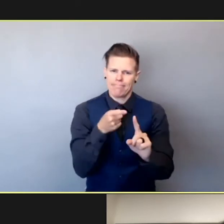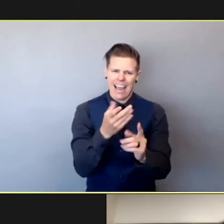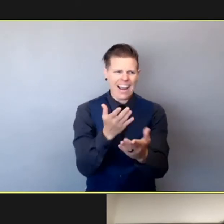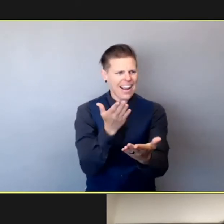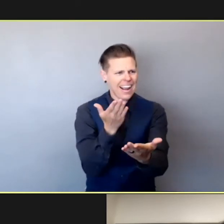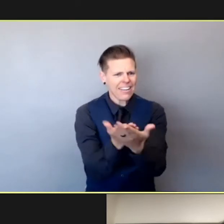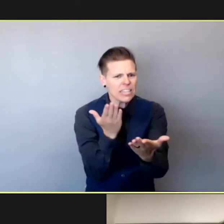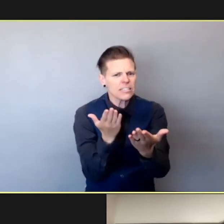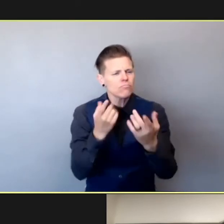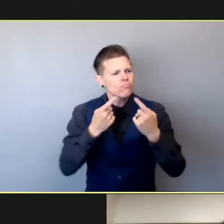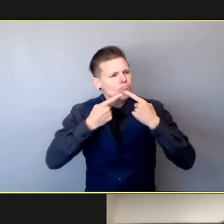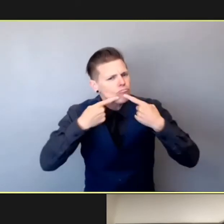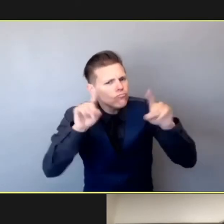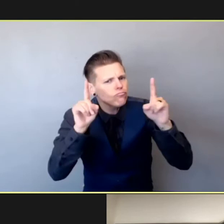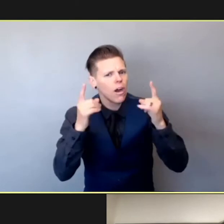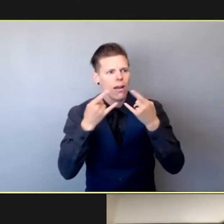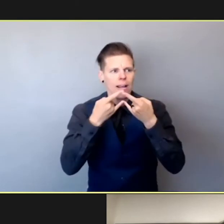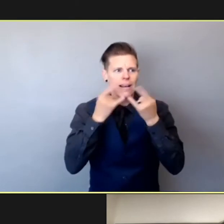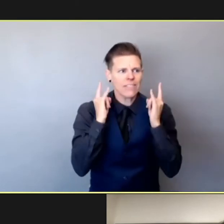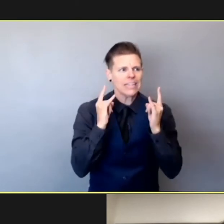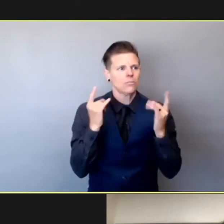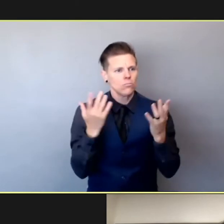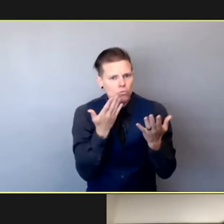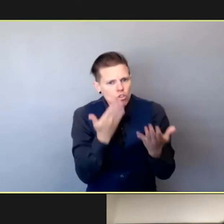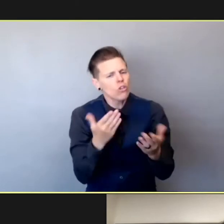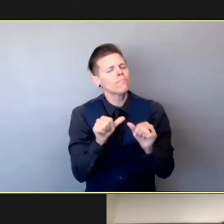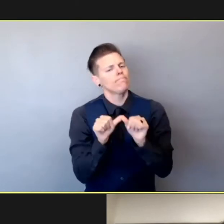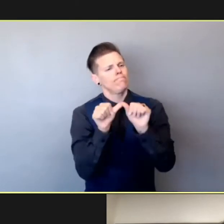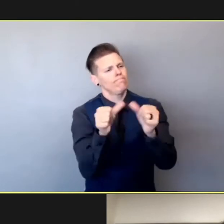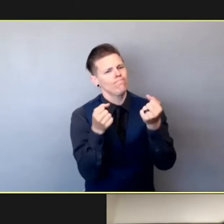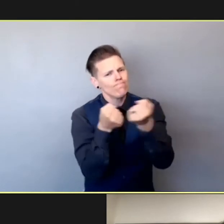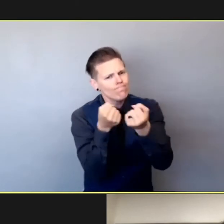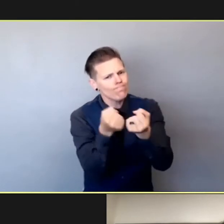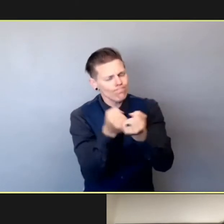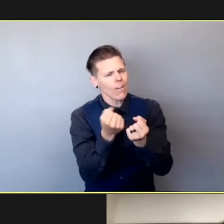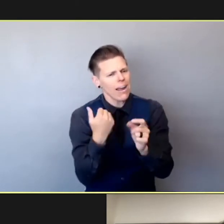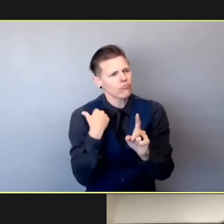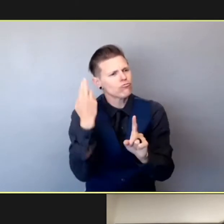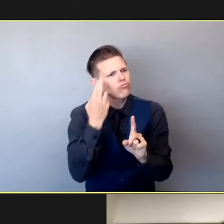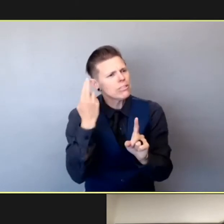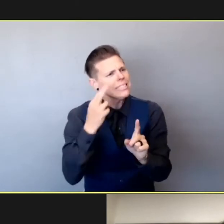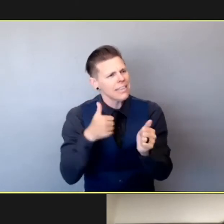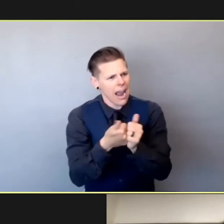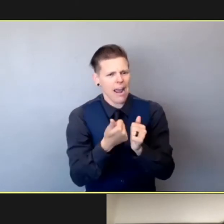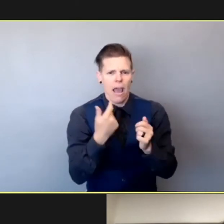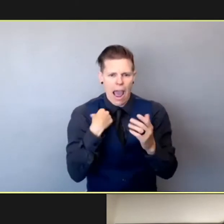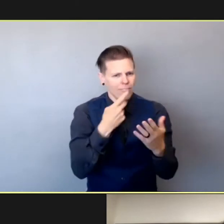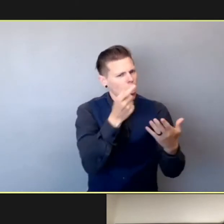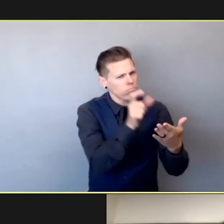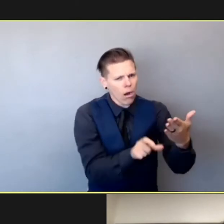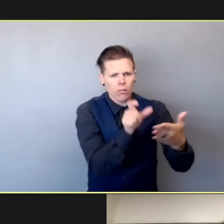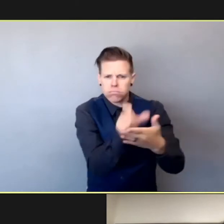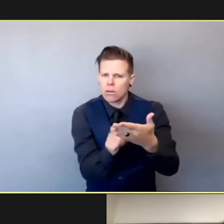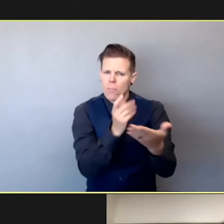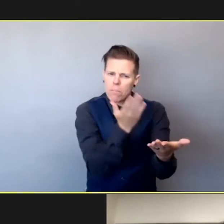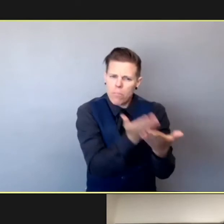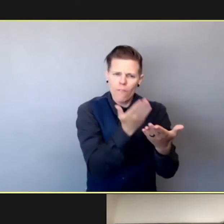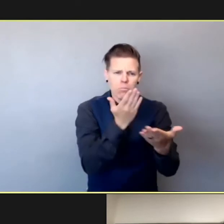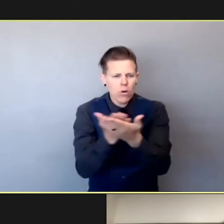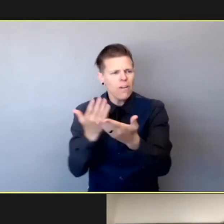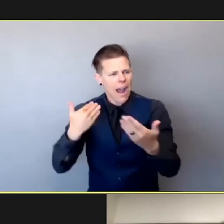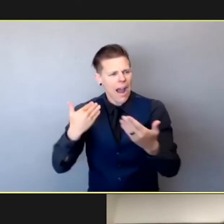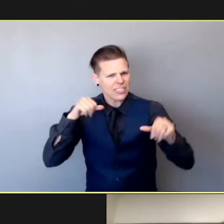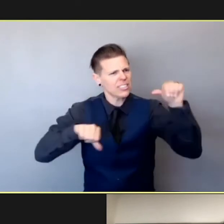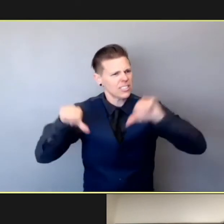masks is sound, it's solid. We've got 25 references, and the evidence that implementation, particularly rapid